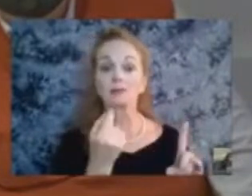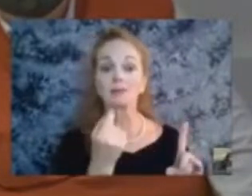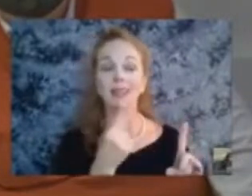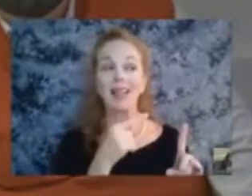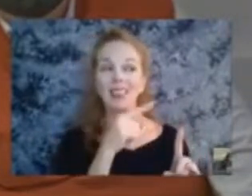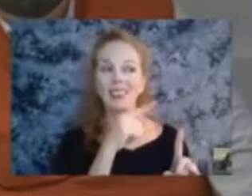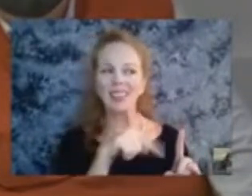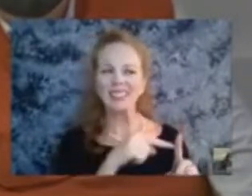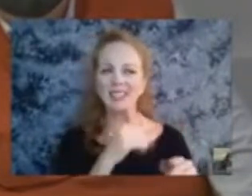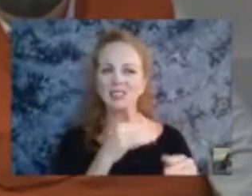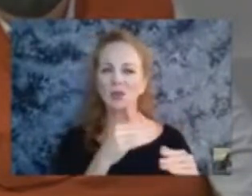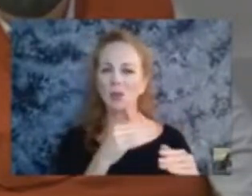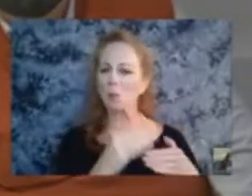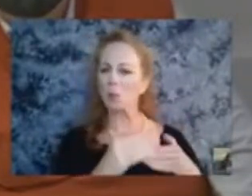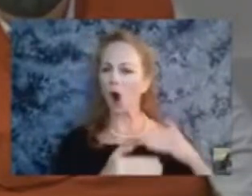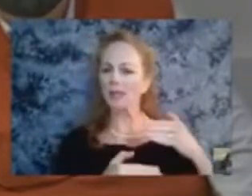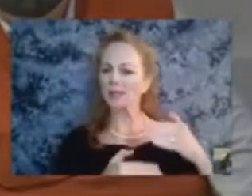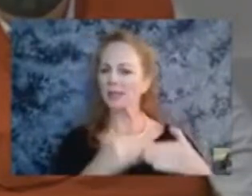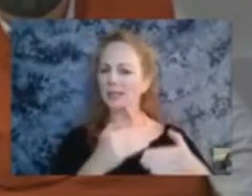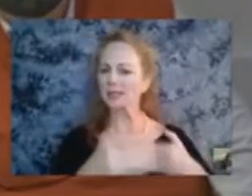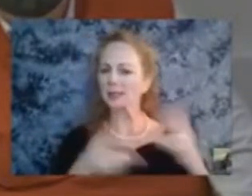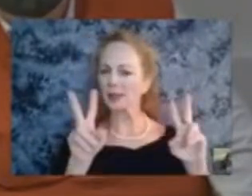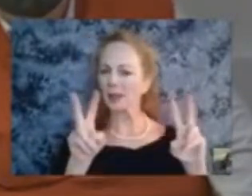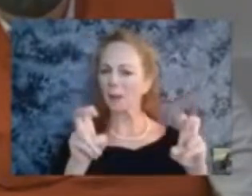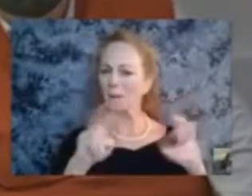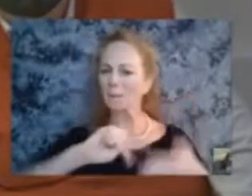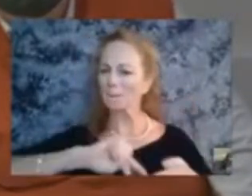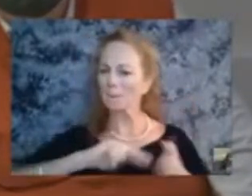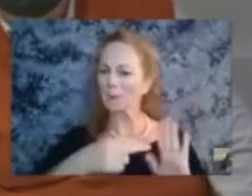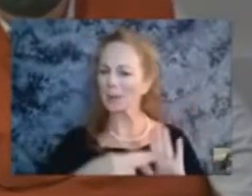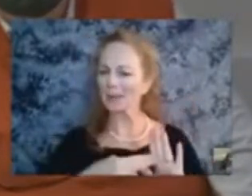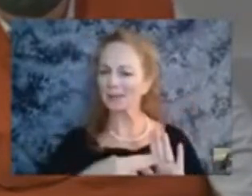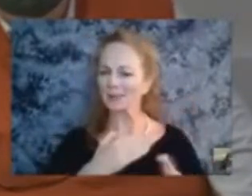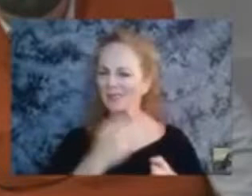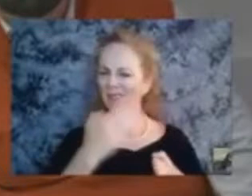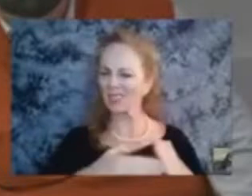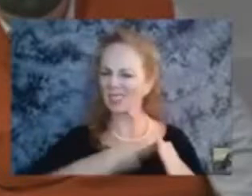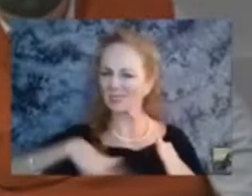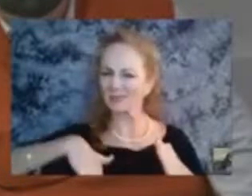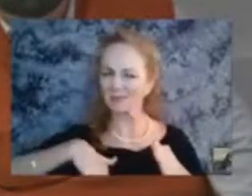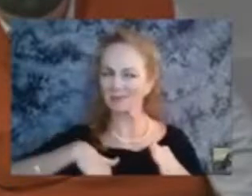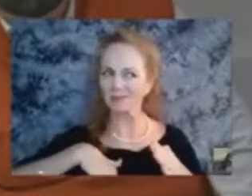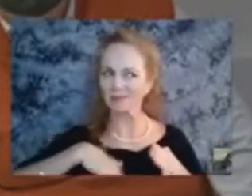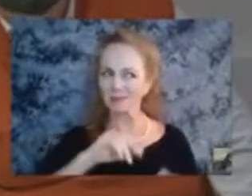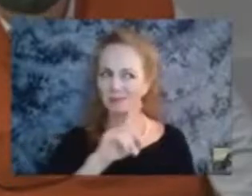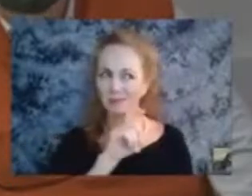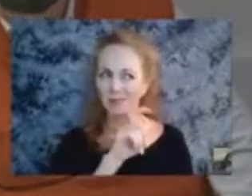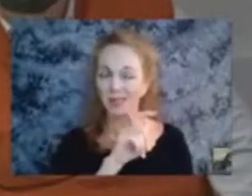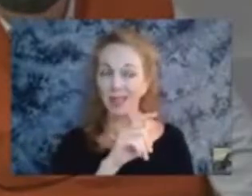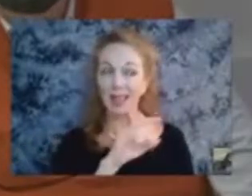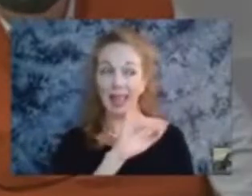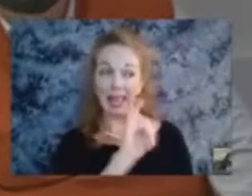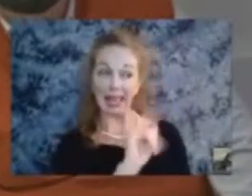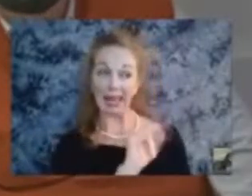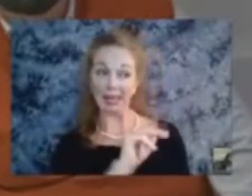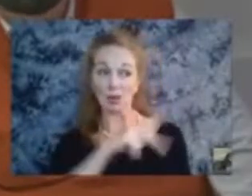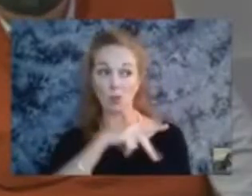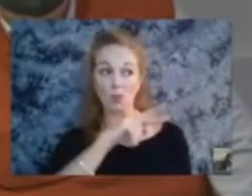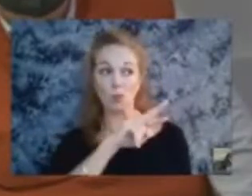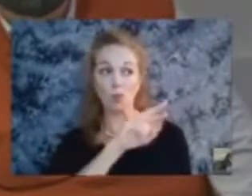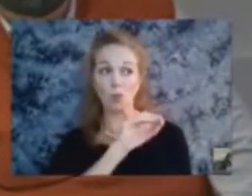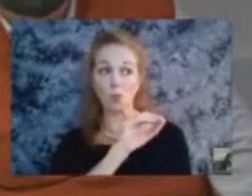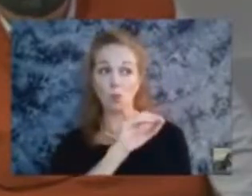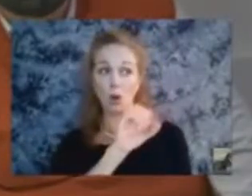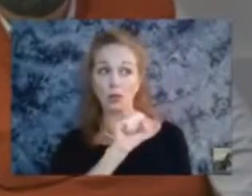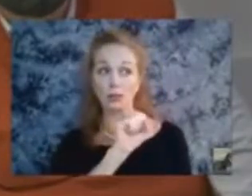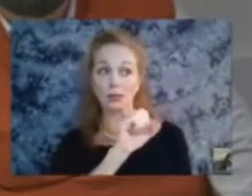that means we are not there with these things, right? In the word in process of being provided. Yes, ma'am, Ms.